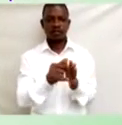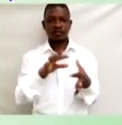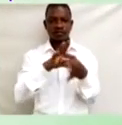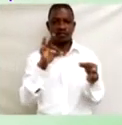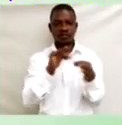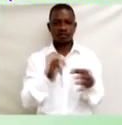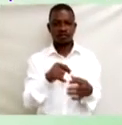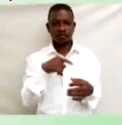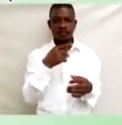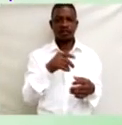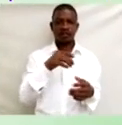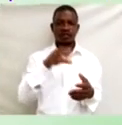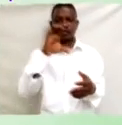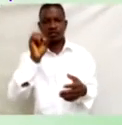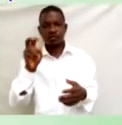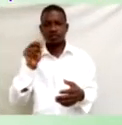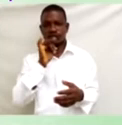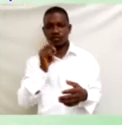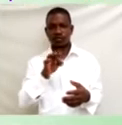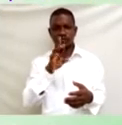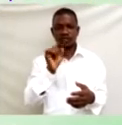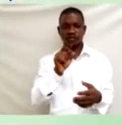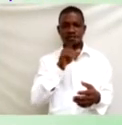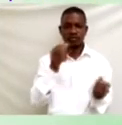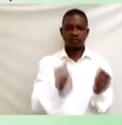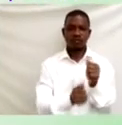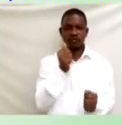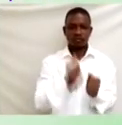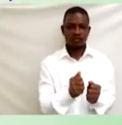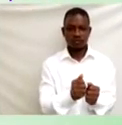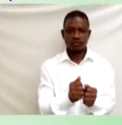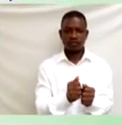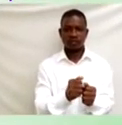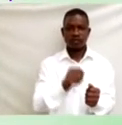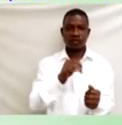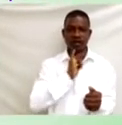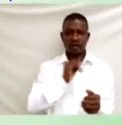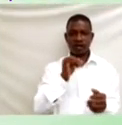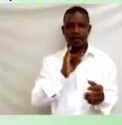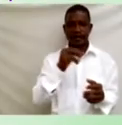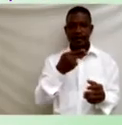Here it means it expresses conditionality, wish,